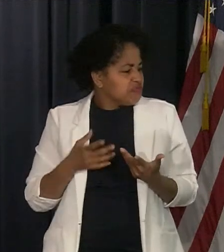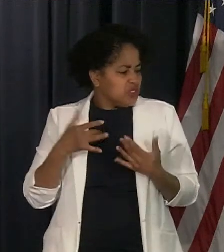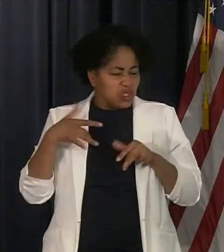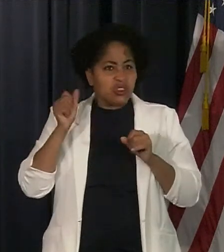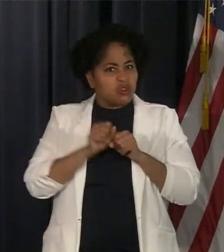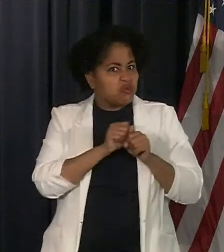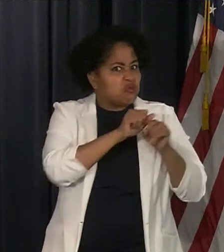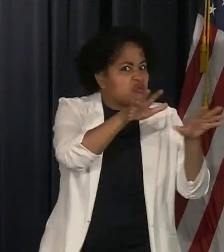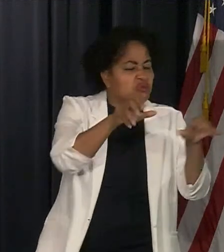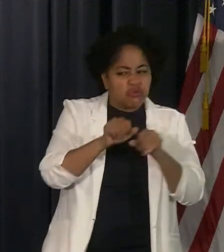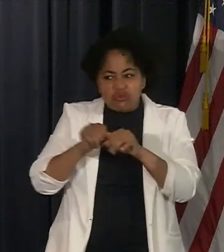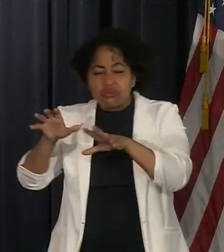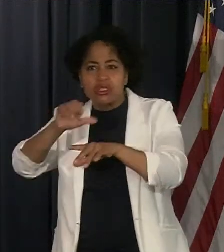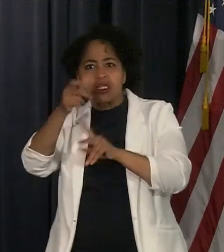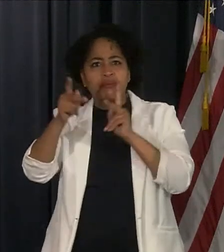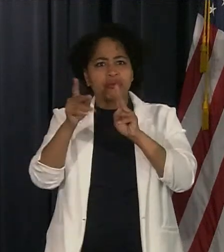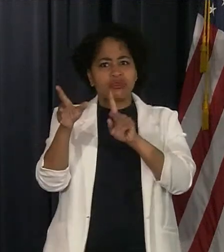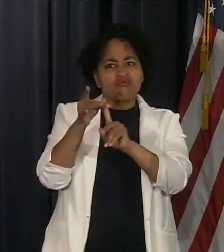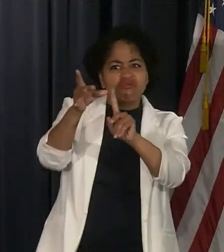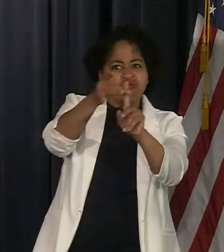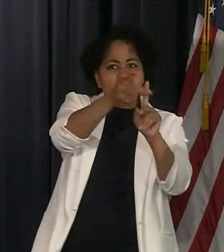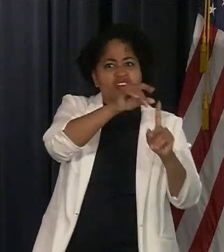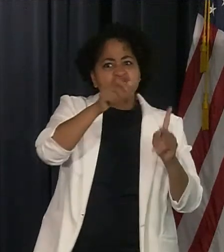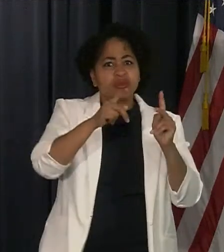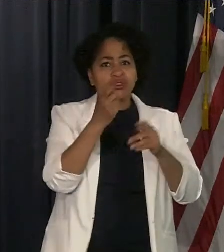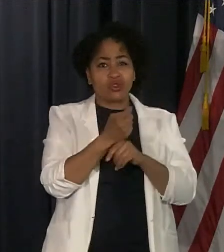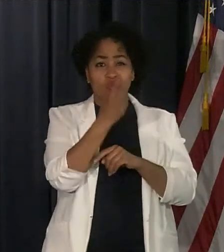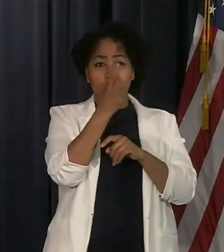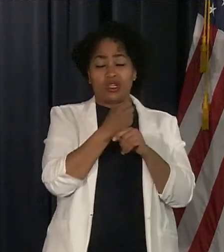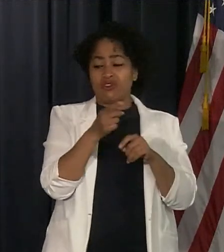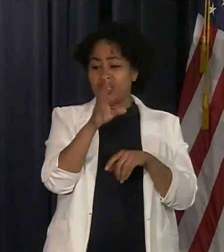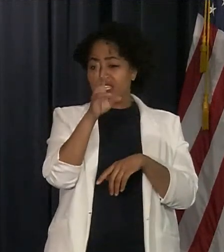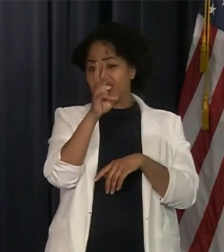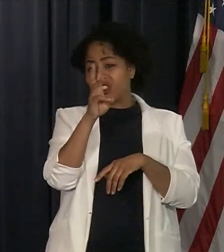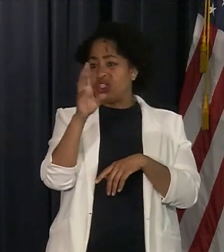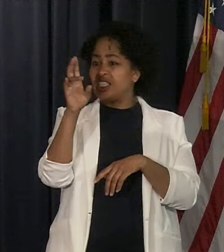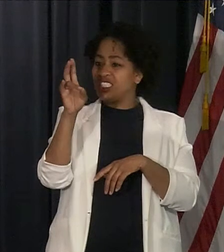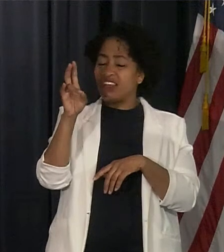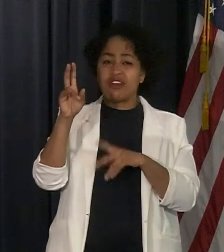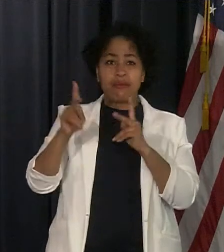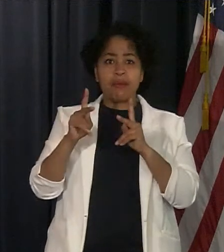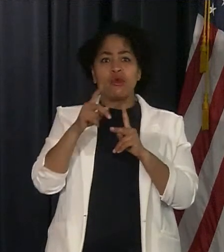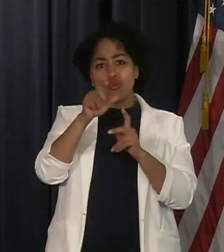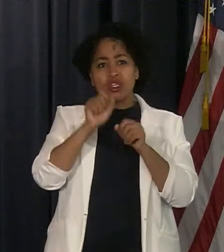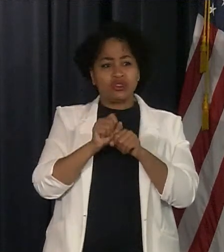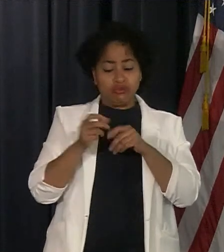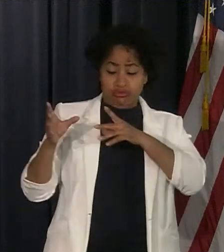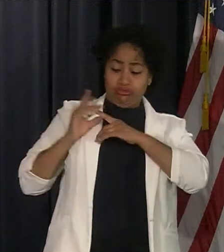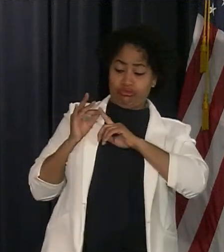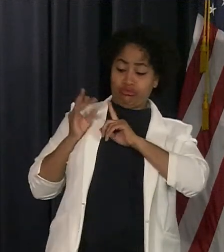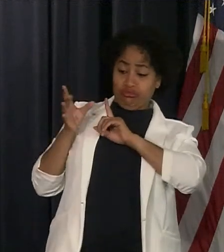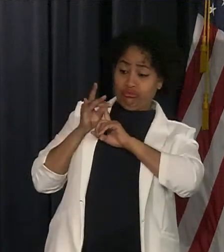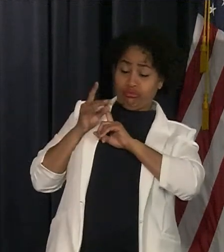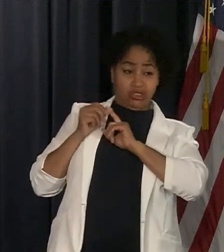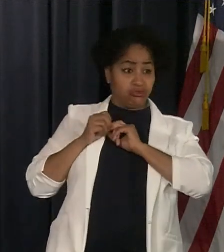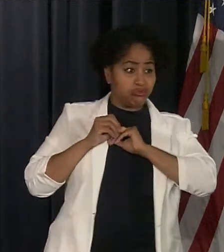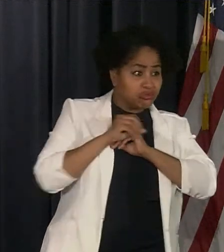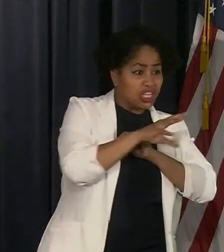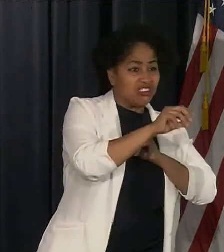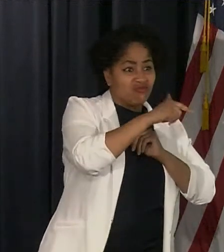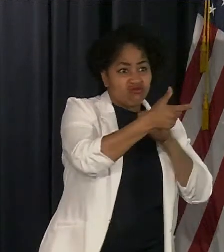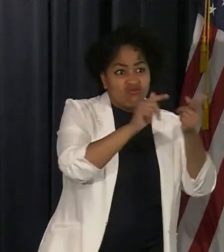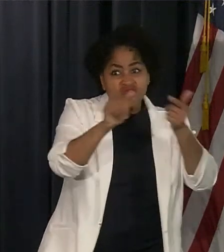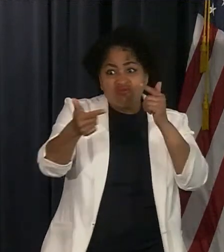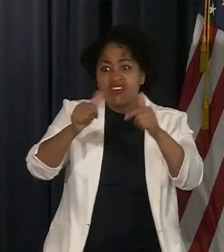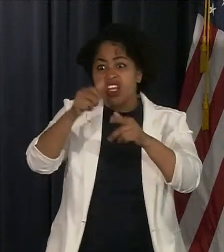others, which means if you're those 1 out of 6 or 7 who has it, you can spread it to others, and you could be spreading it to your friends, to your